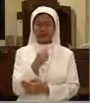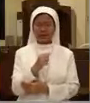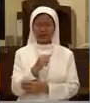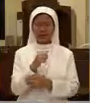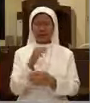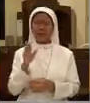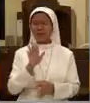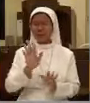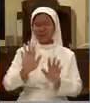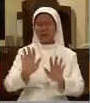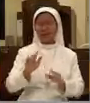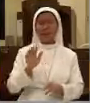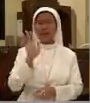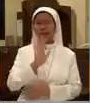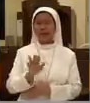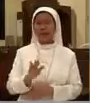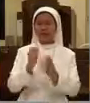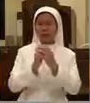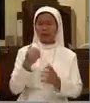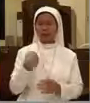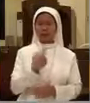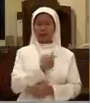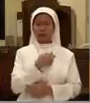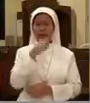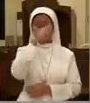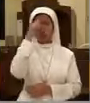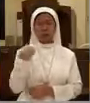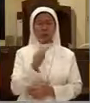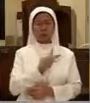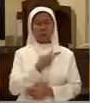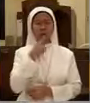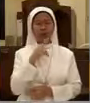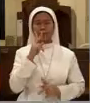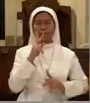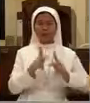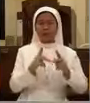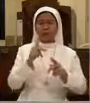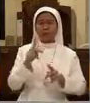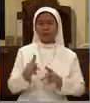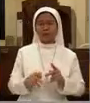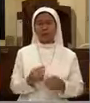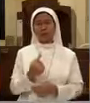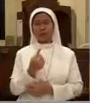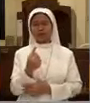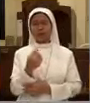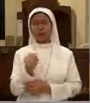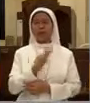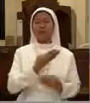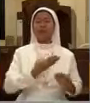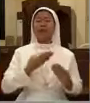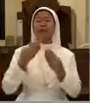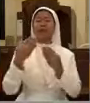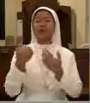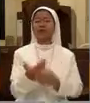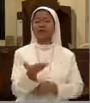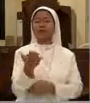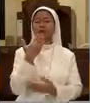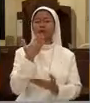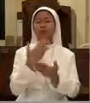you. We are simple bringers of the good news of somebody